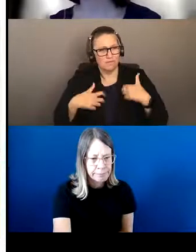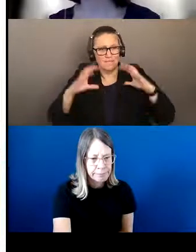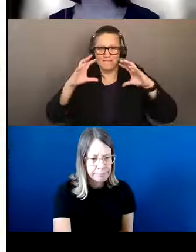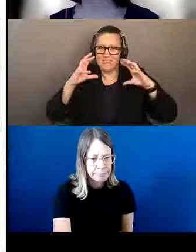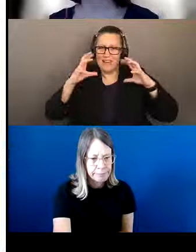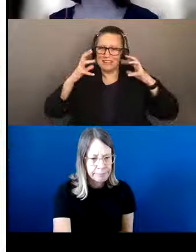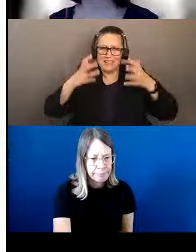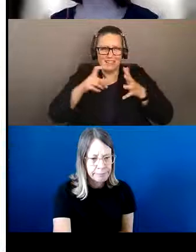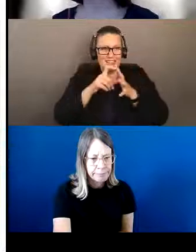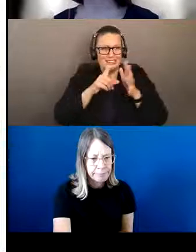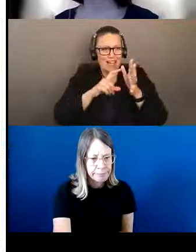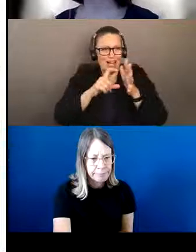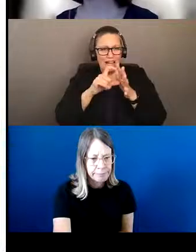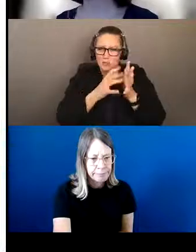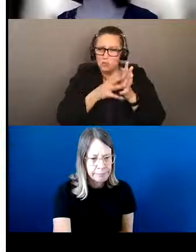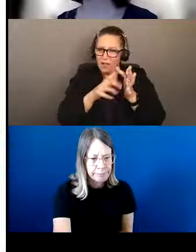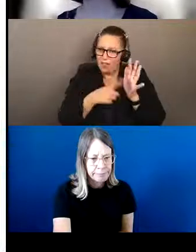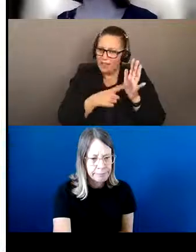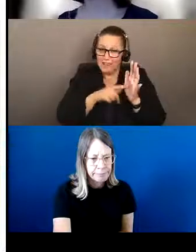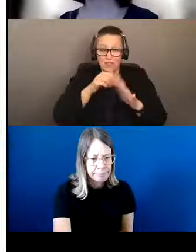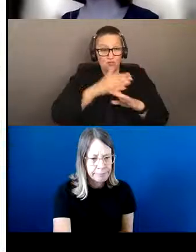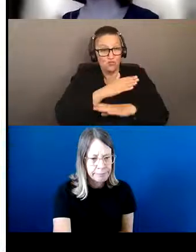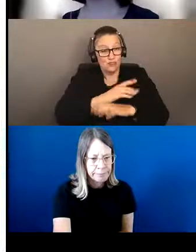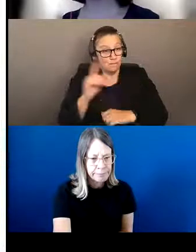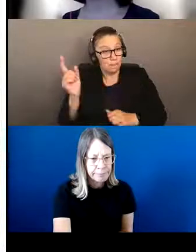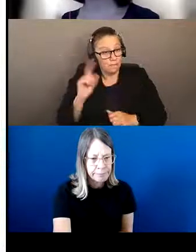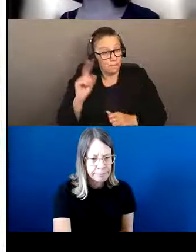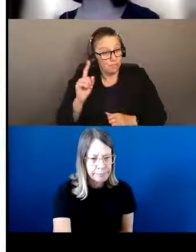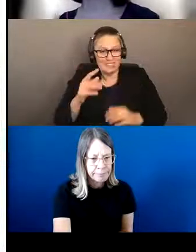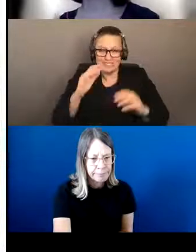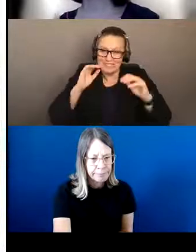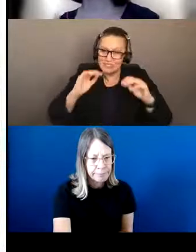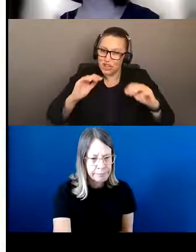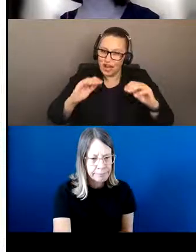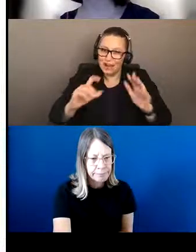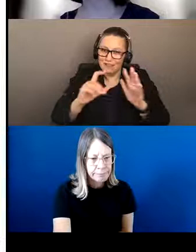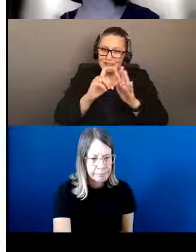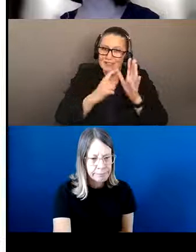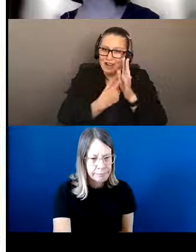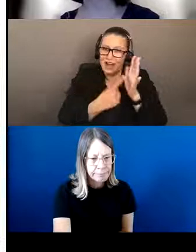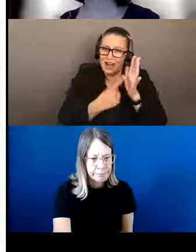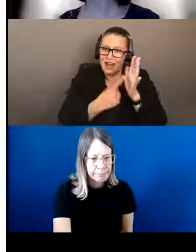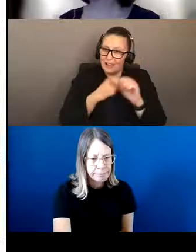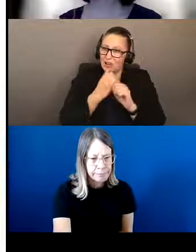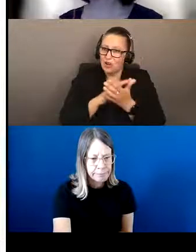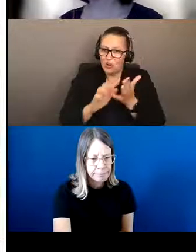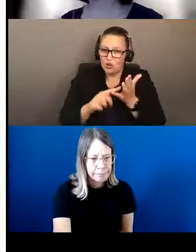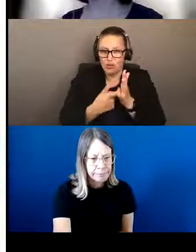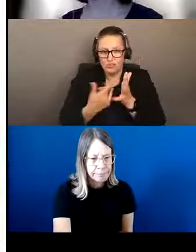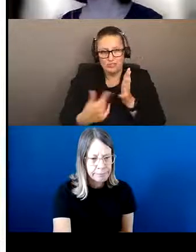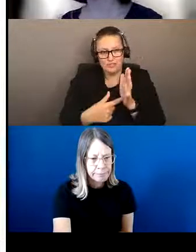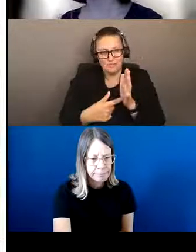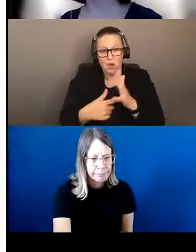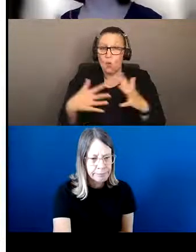sculptor and teacher at the National Art School in Darlinghurst, who, during the Second World War, was appointed as the first